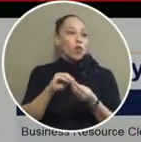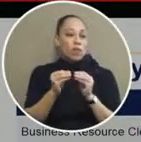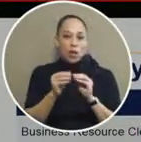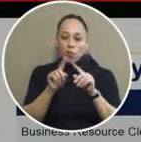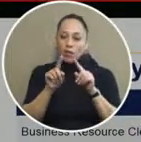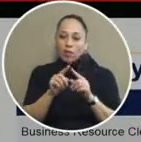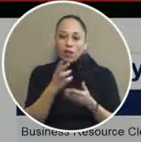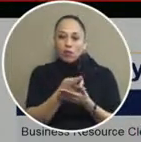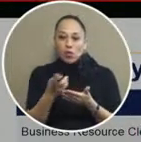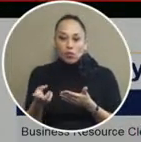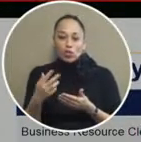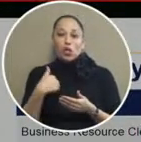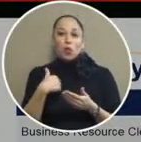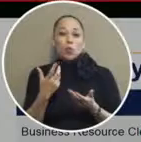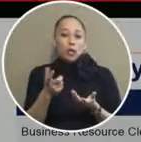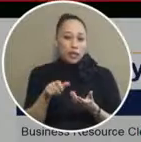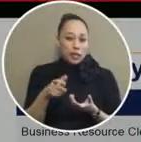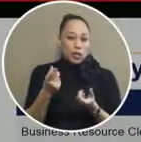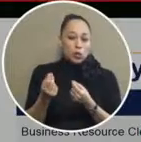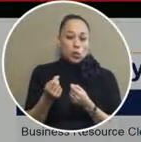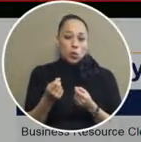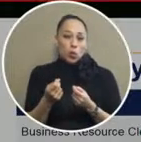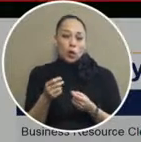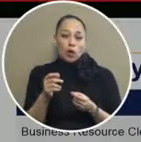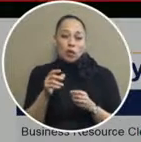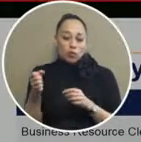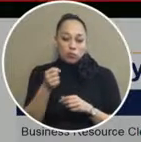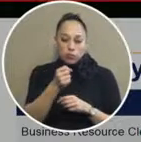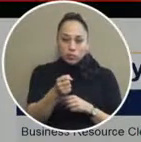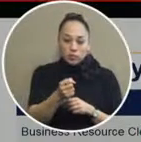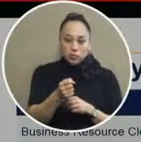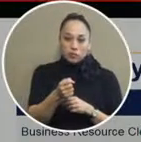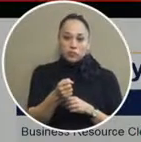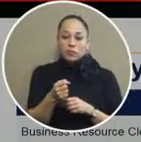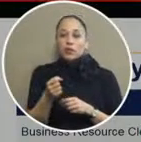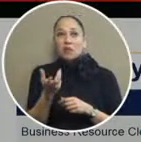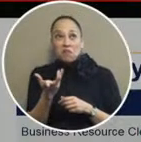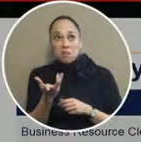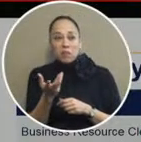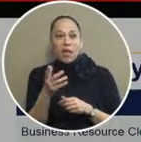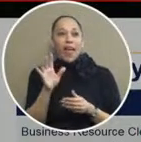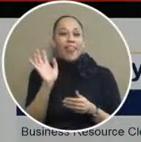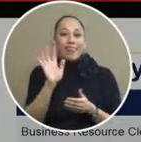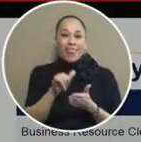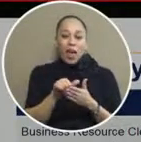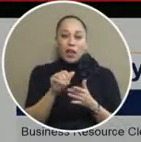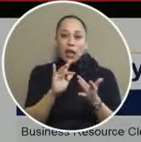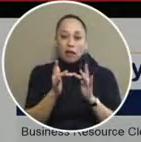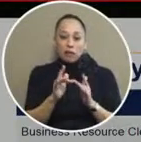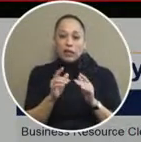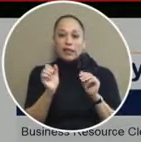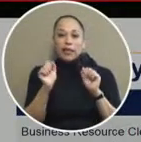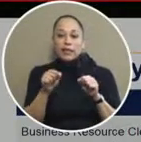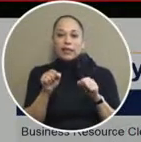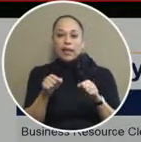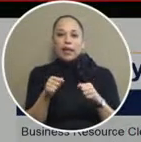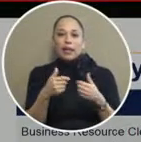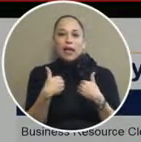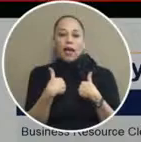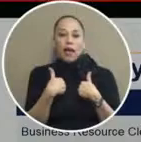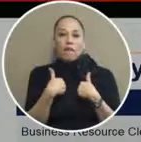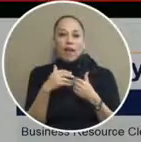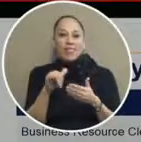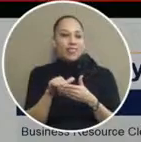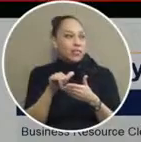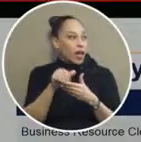of resources that we need to put into place, at least that website will be able to house